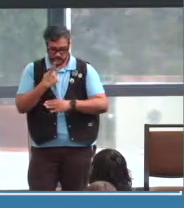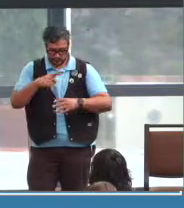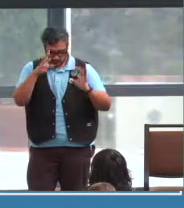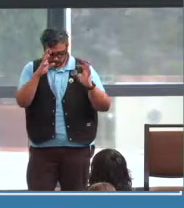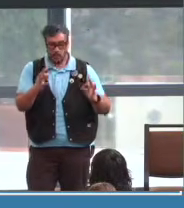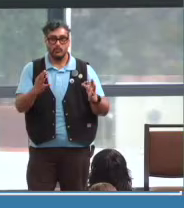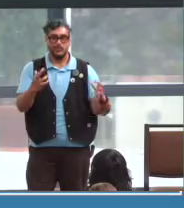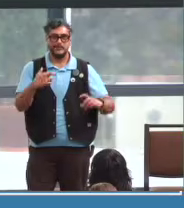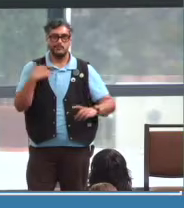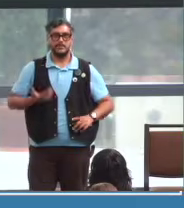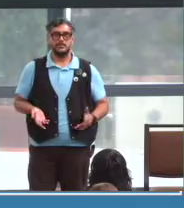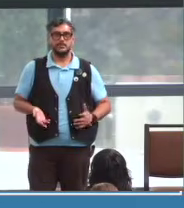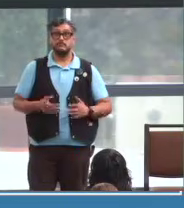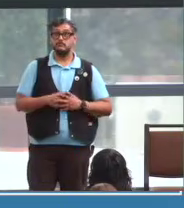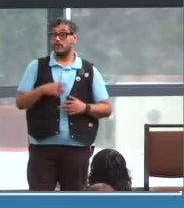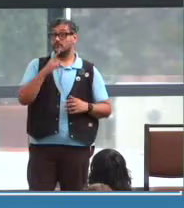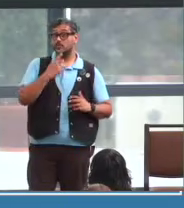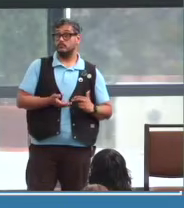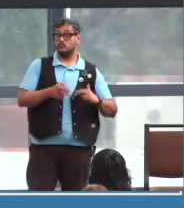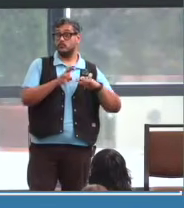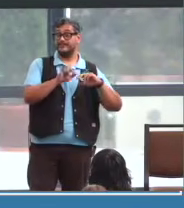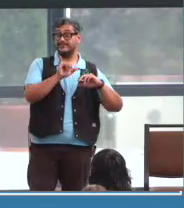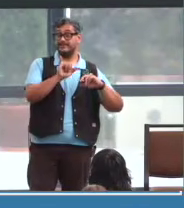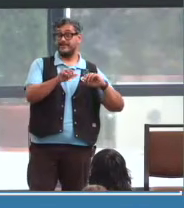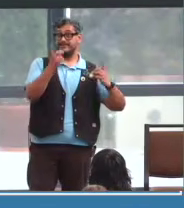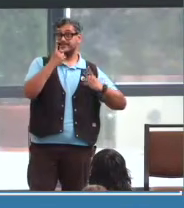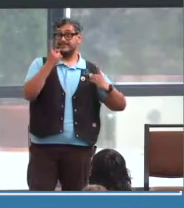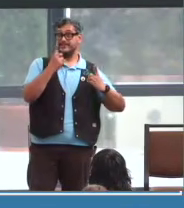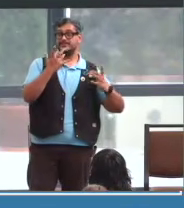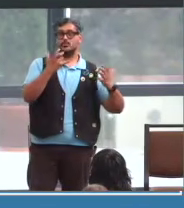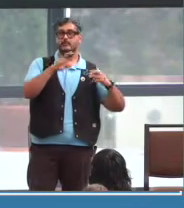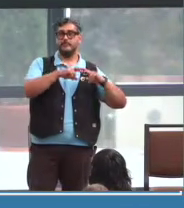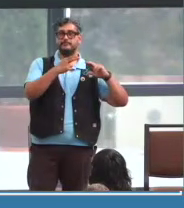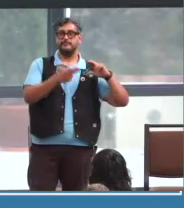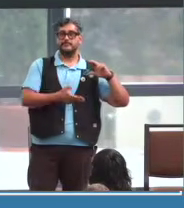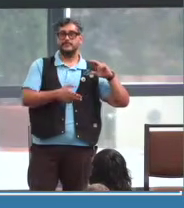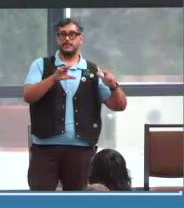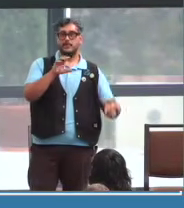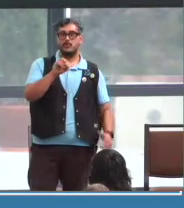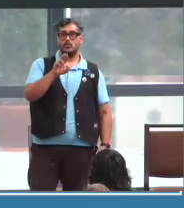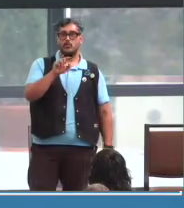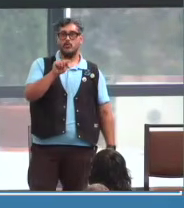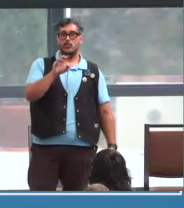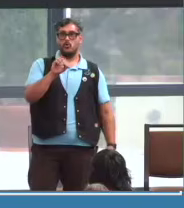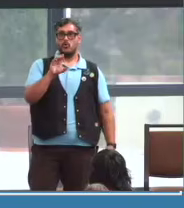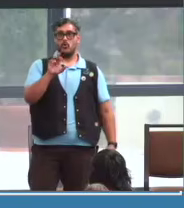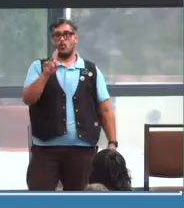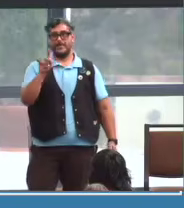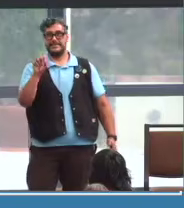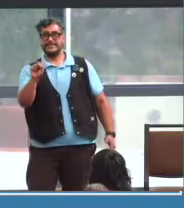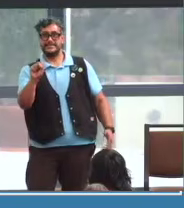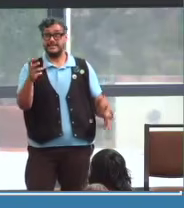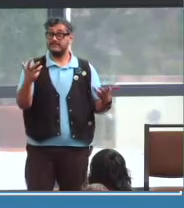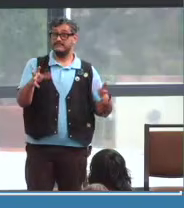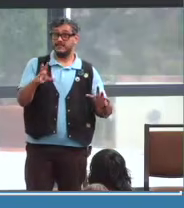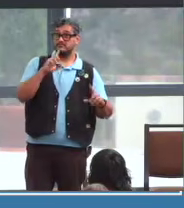of course, to improve cardiovascular disease risk, we always want to minimize glucocorticoids. And as we kind of touched on,